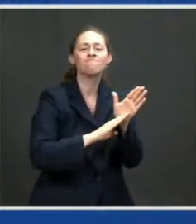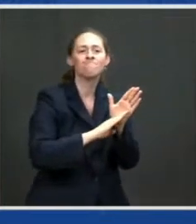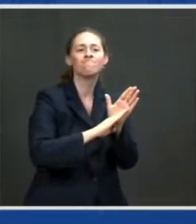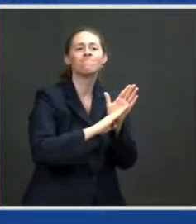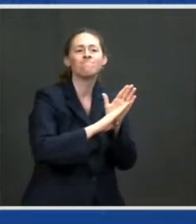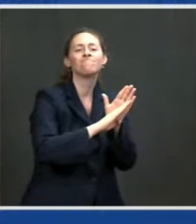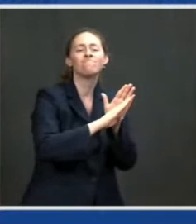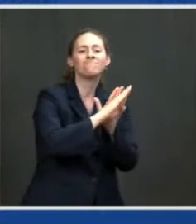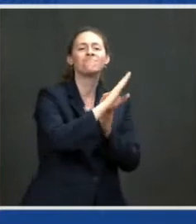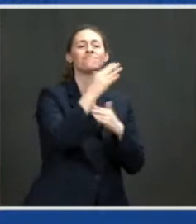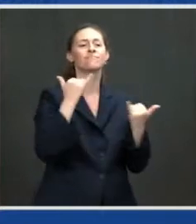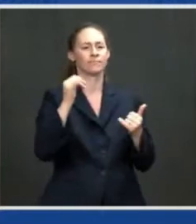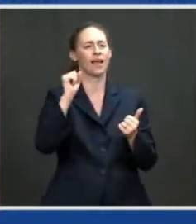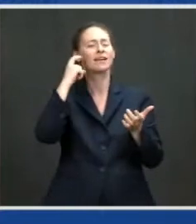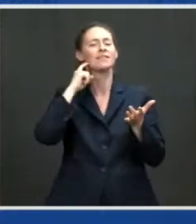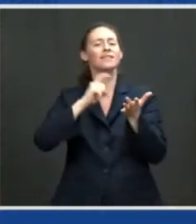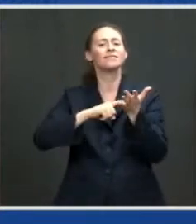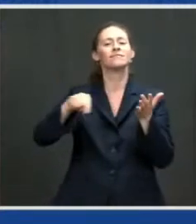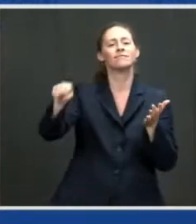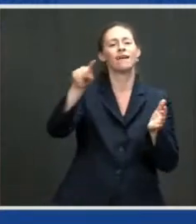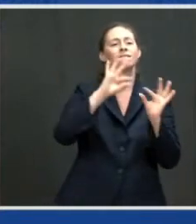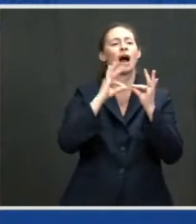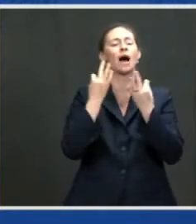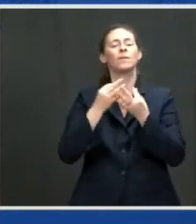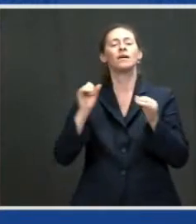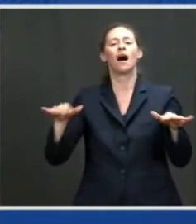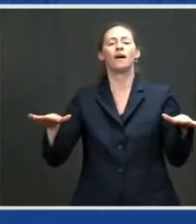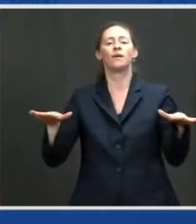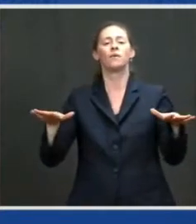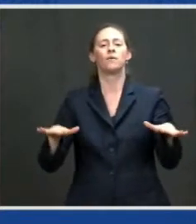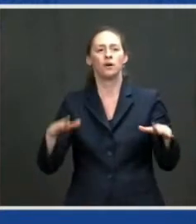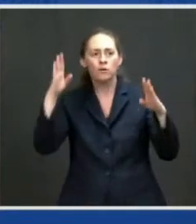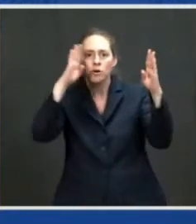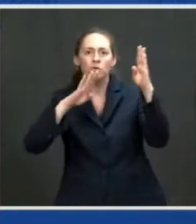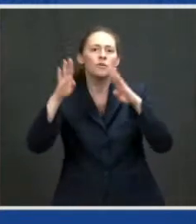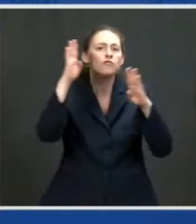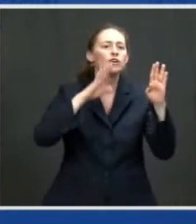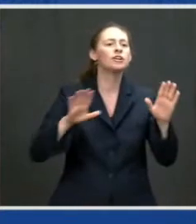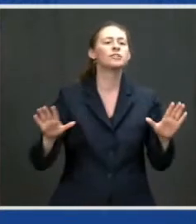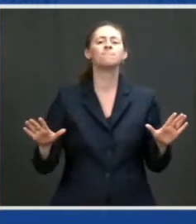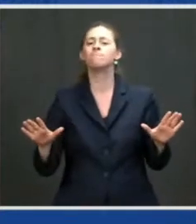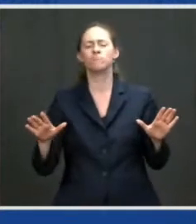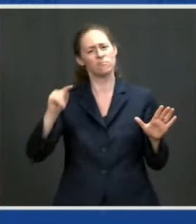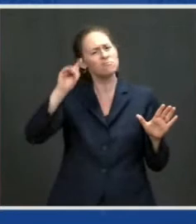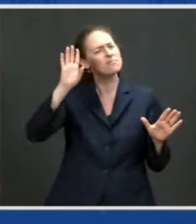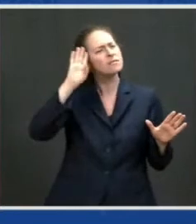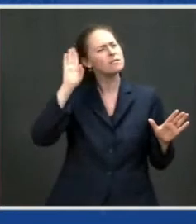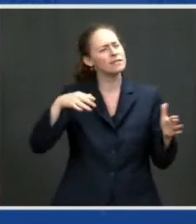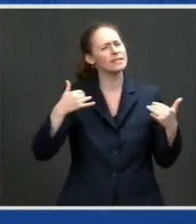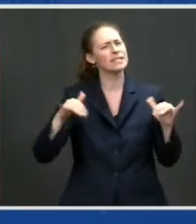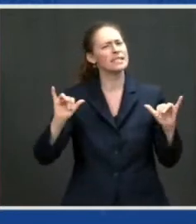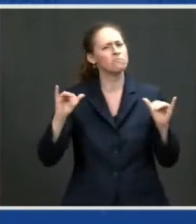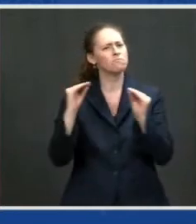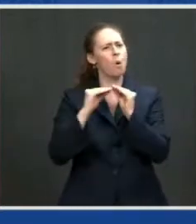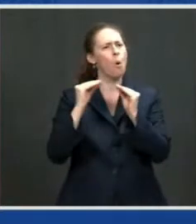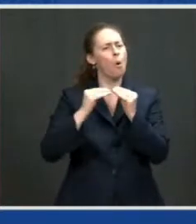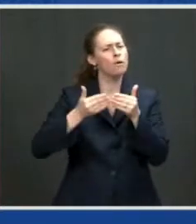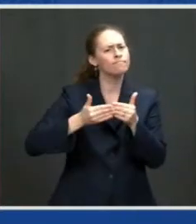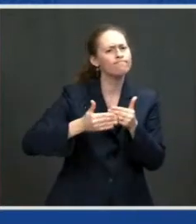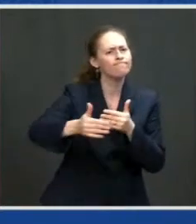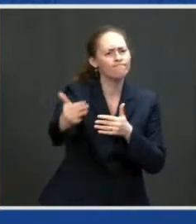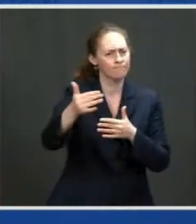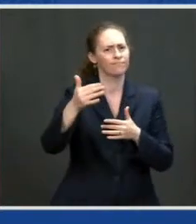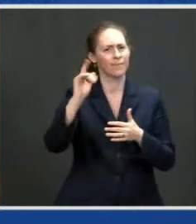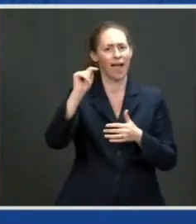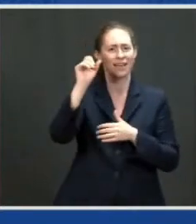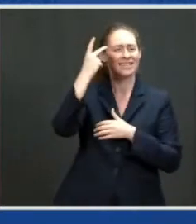still have work to do, but our future today is as bright and as wide open as it ever has been. And now we're faced with a